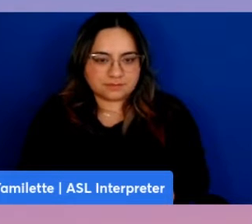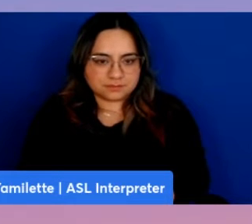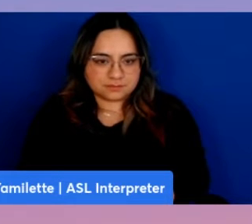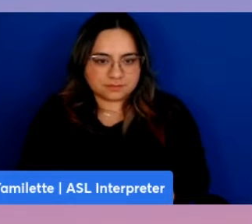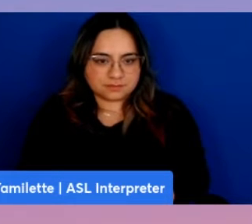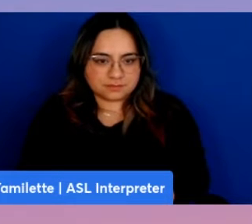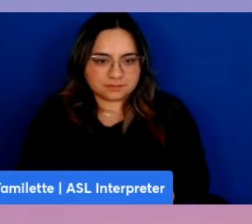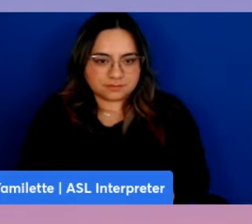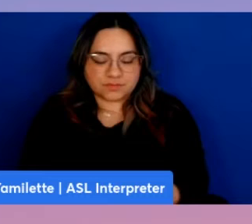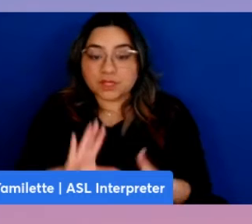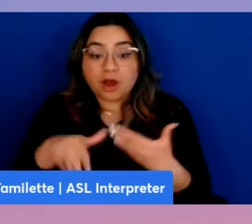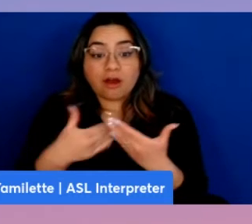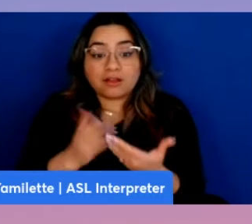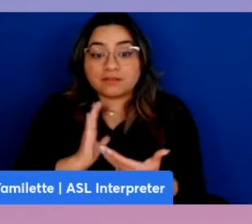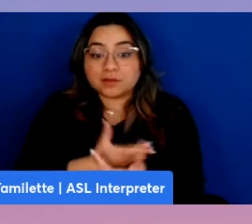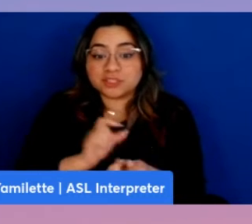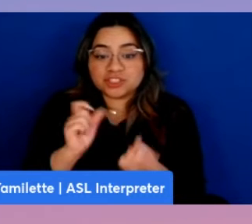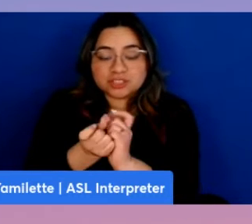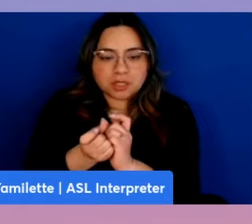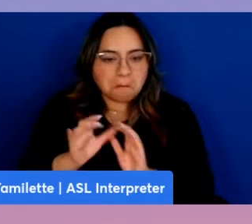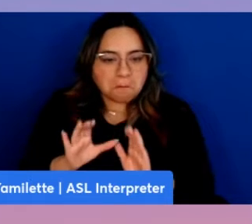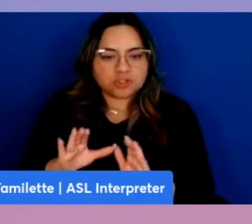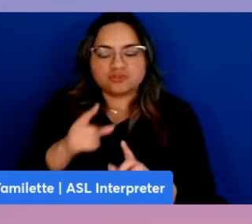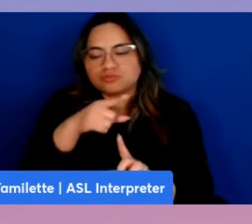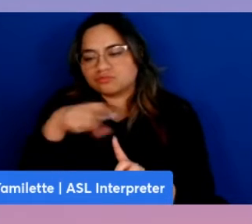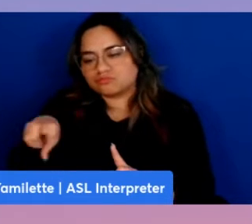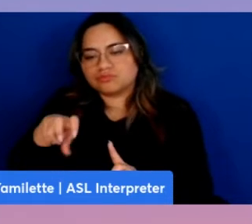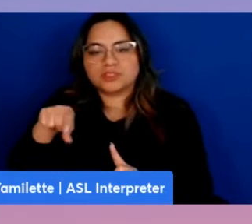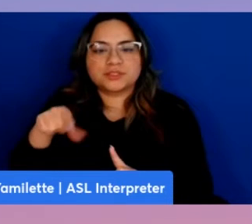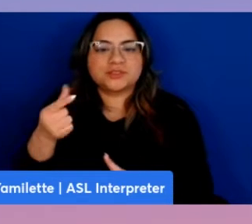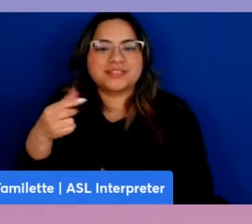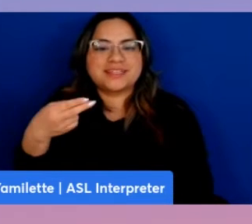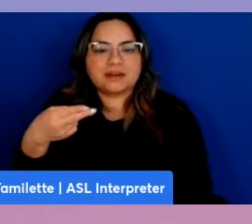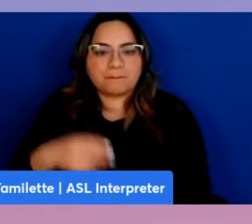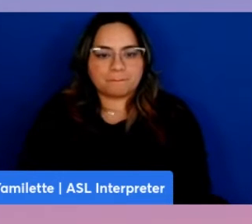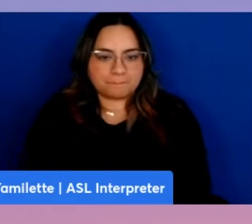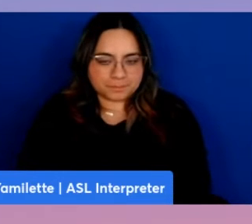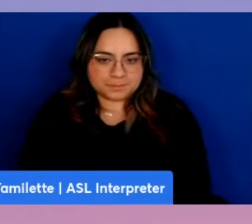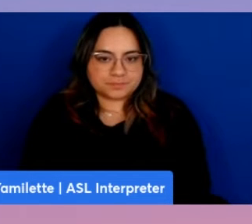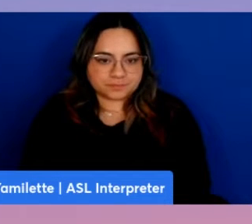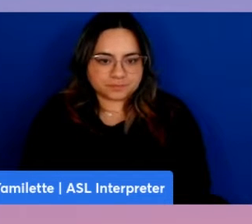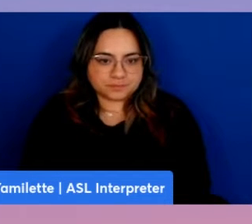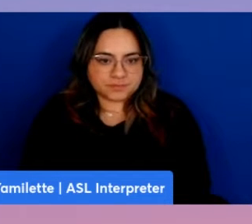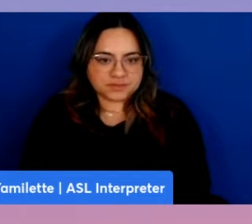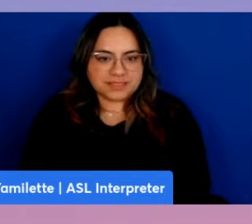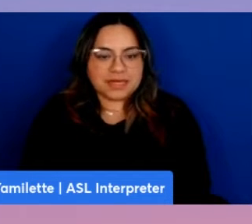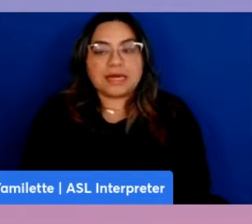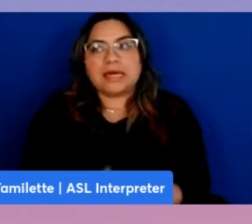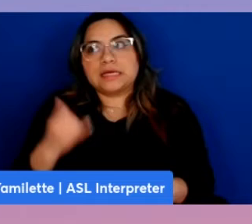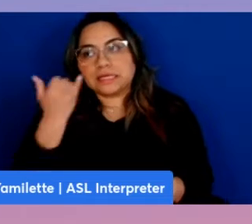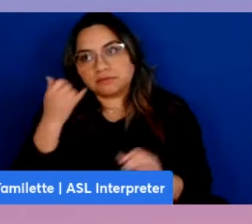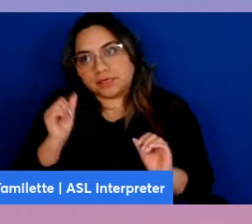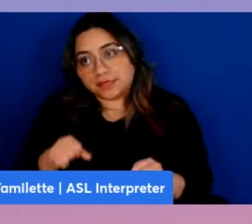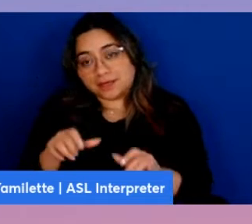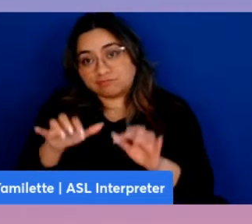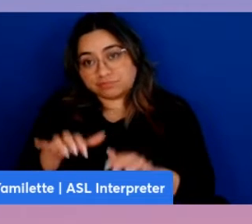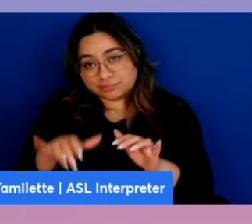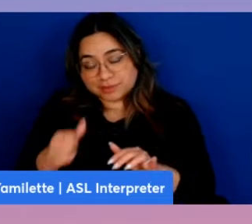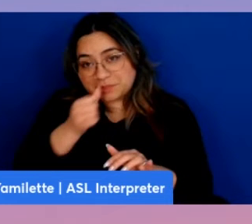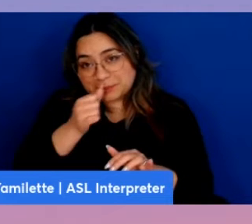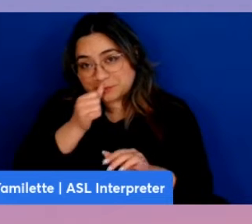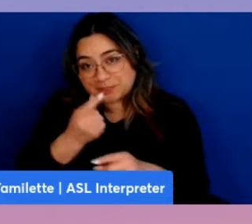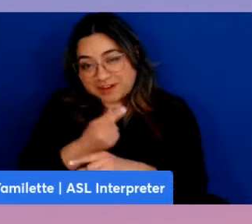all our changes to GitHub. And if I am able to type my password correctly, it is